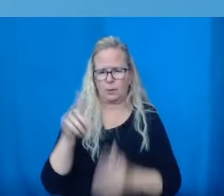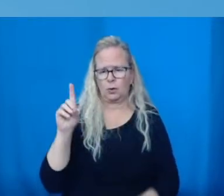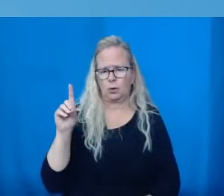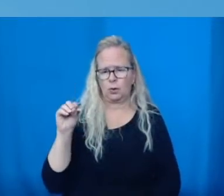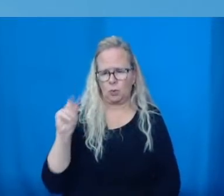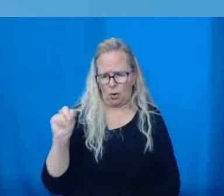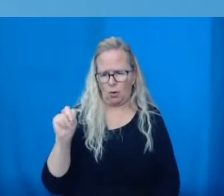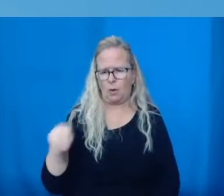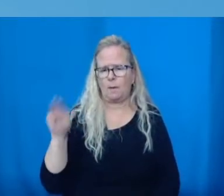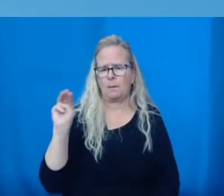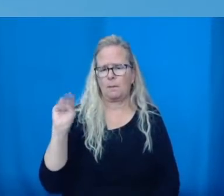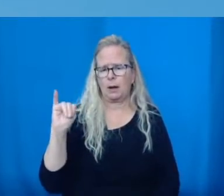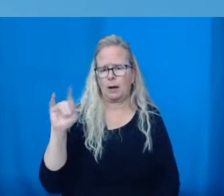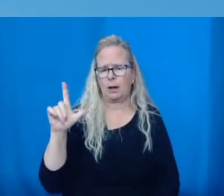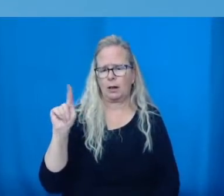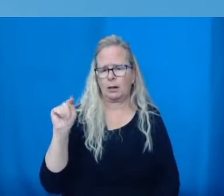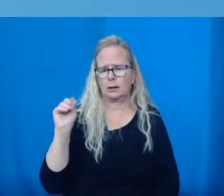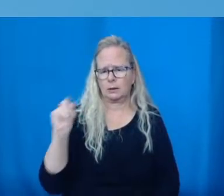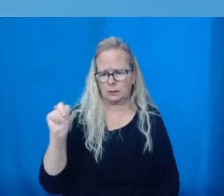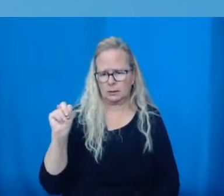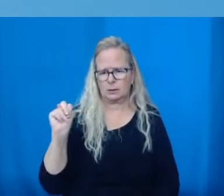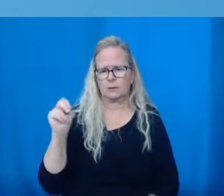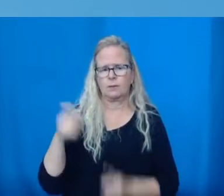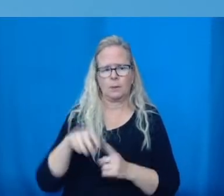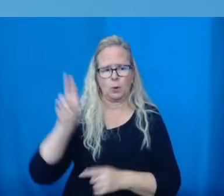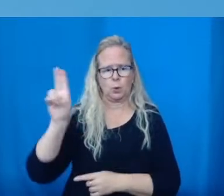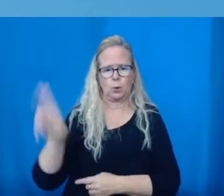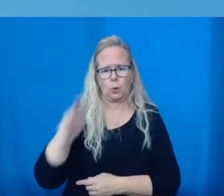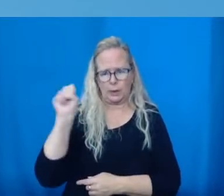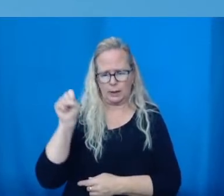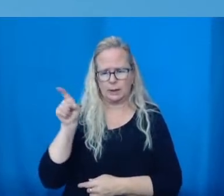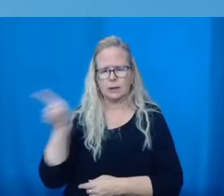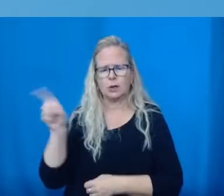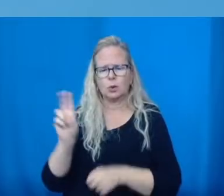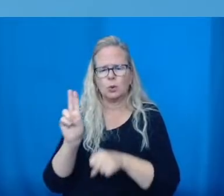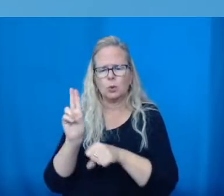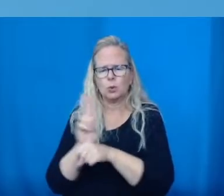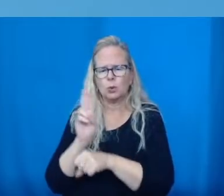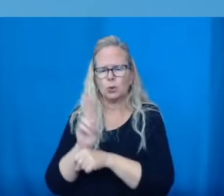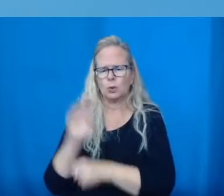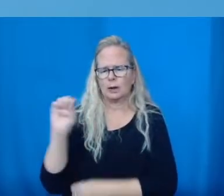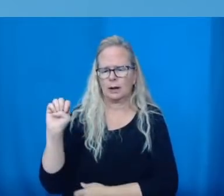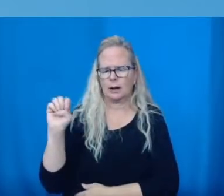So elastomeric respirators are becoming more popular. So they're not disposable.